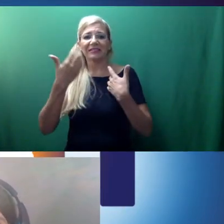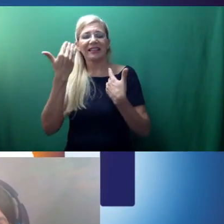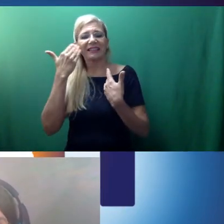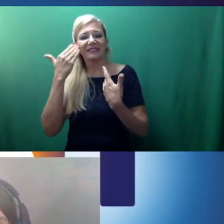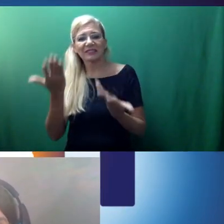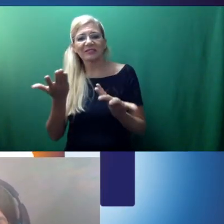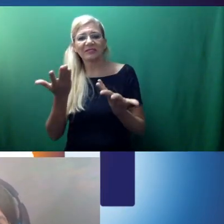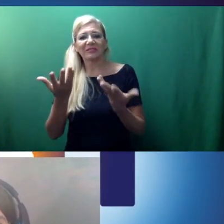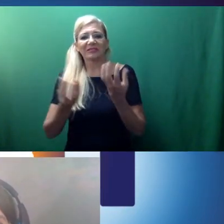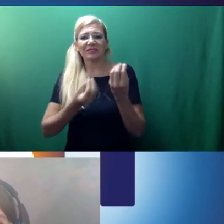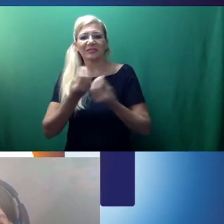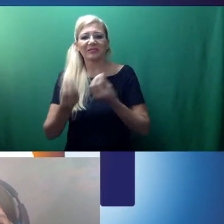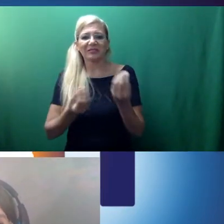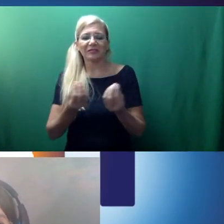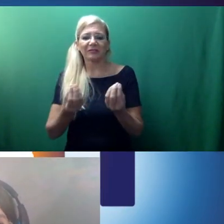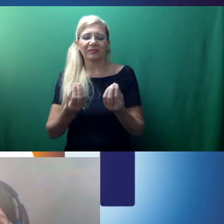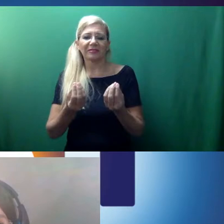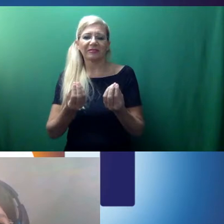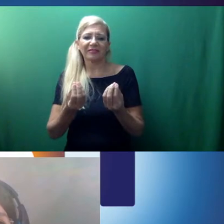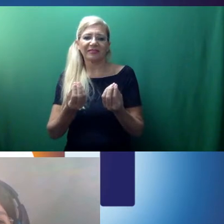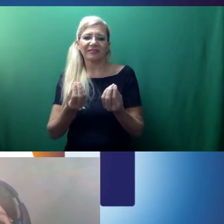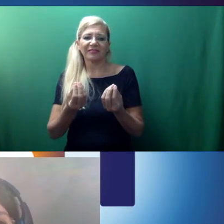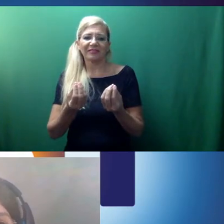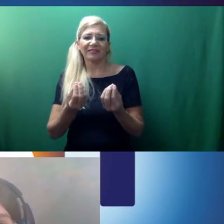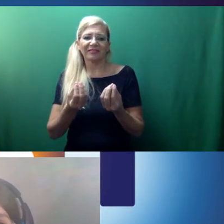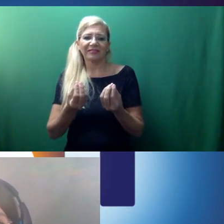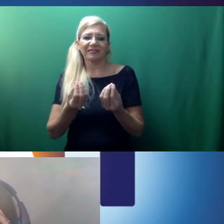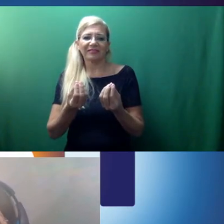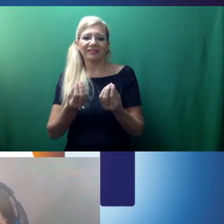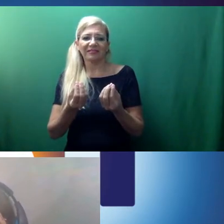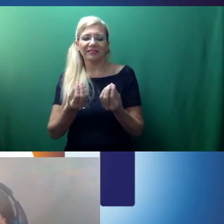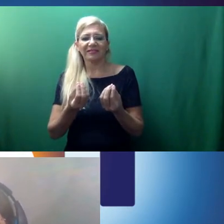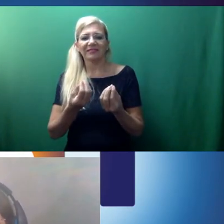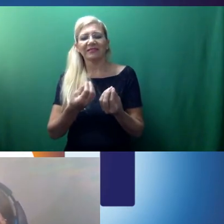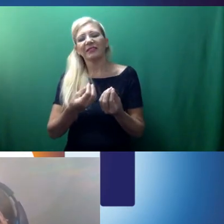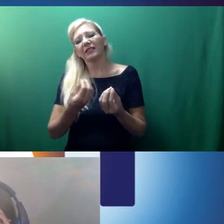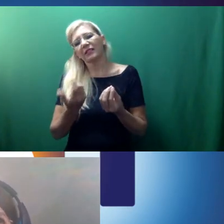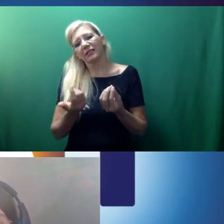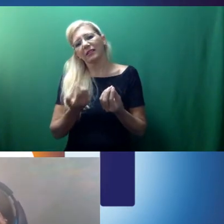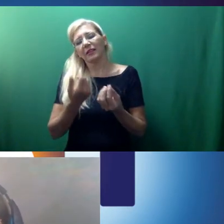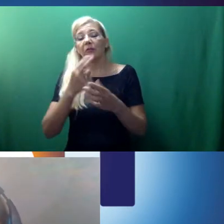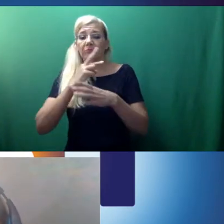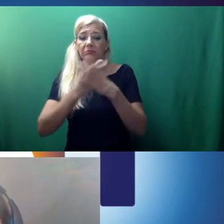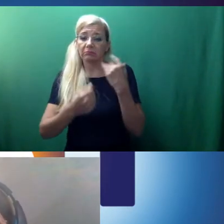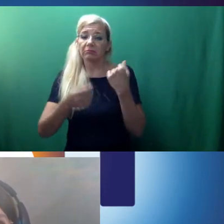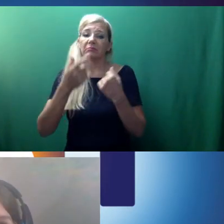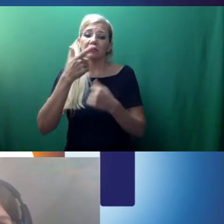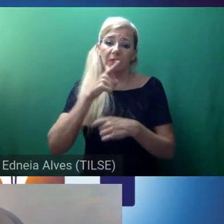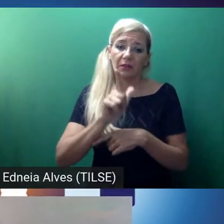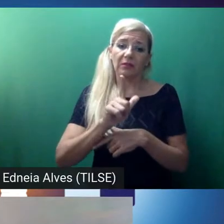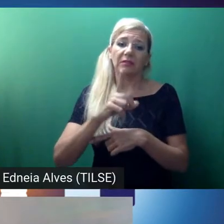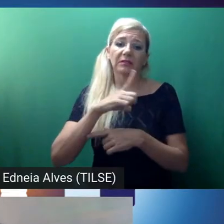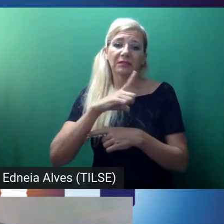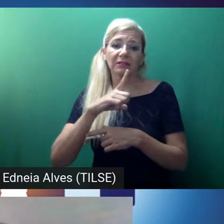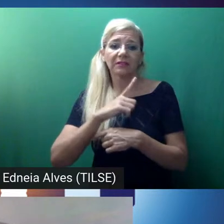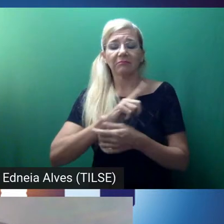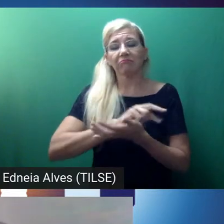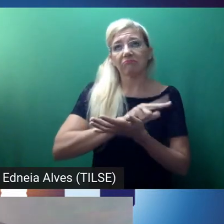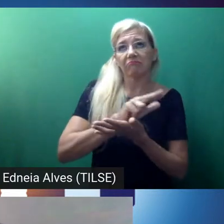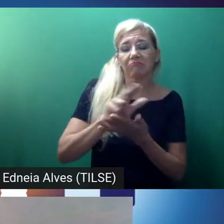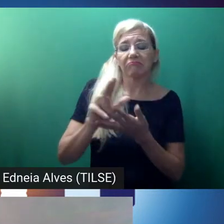lot of examples in which bilingualism is seen as something, you know,